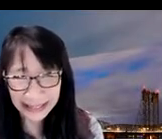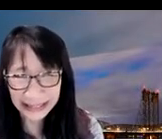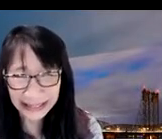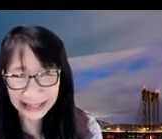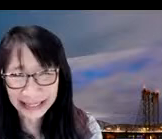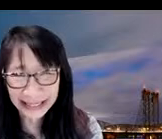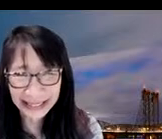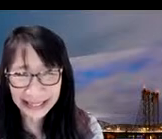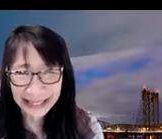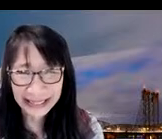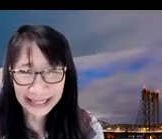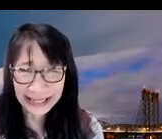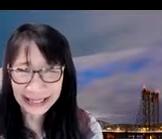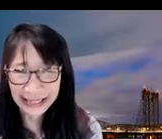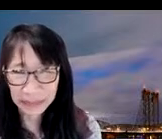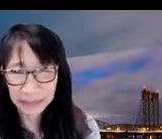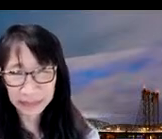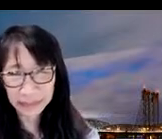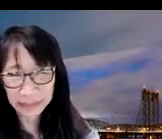Sorry.